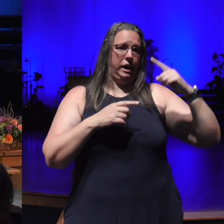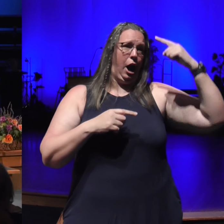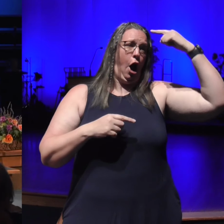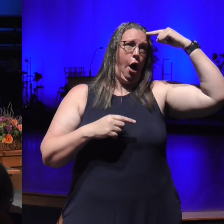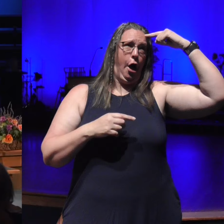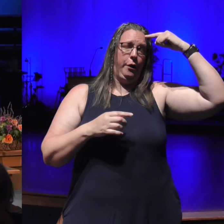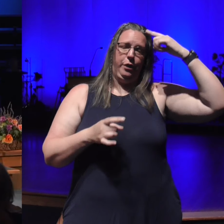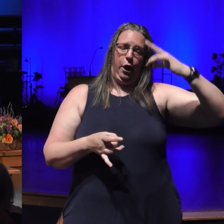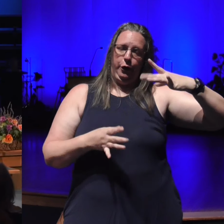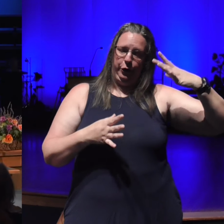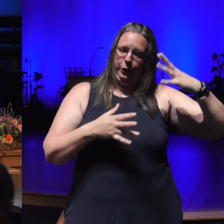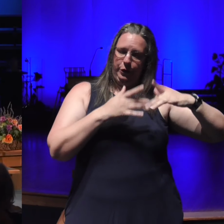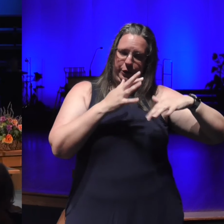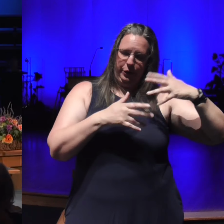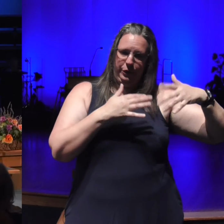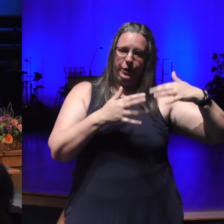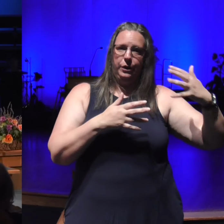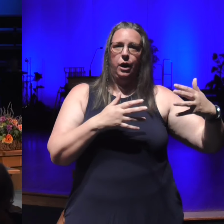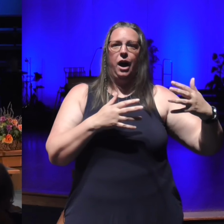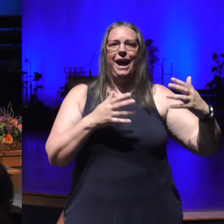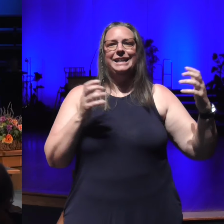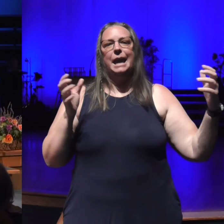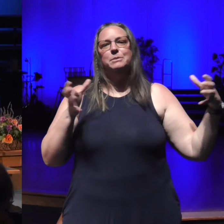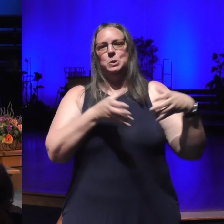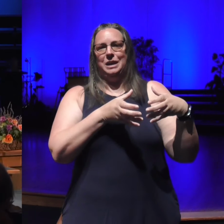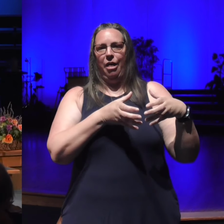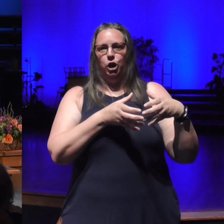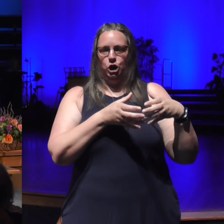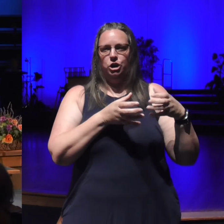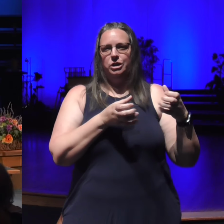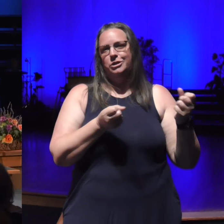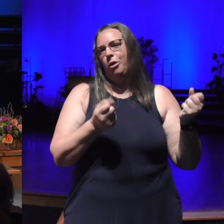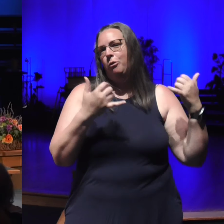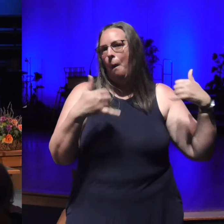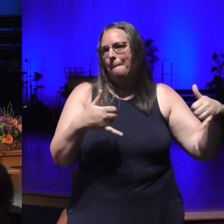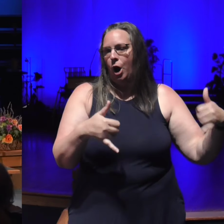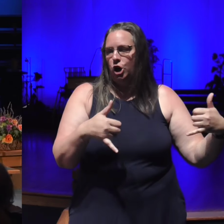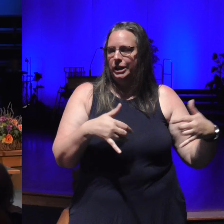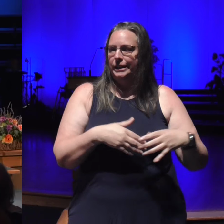party. Anybody else? They must be big World Cup fans.